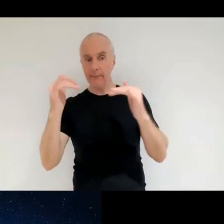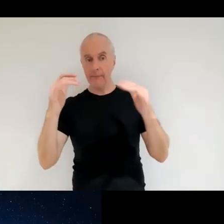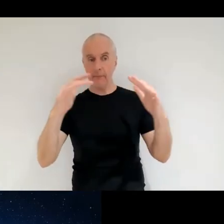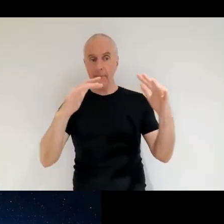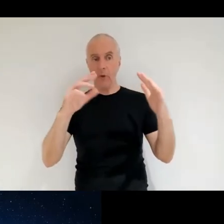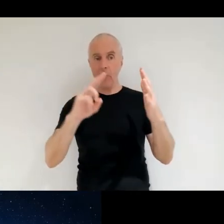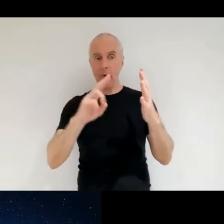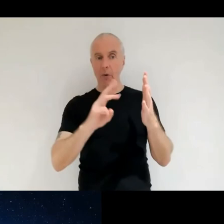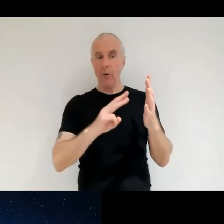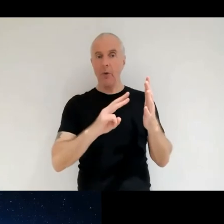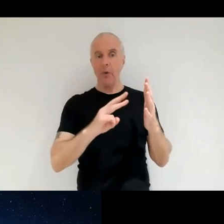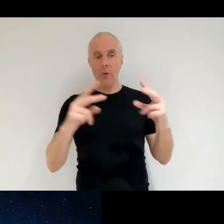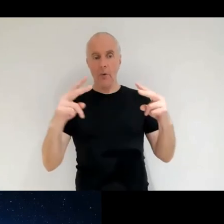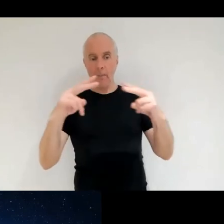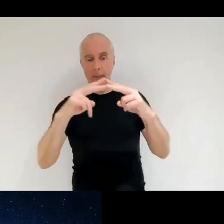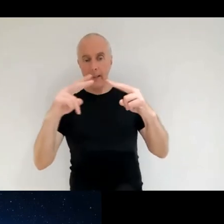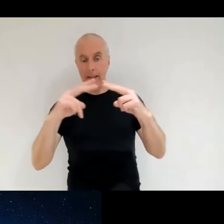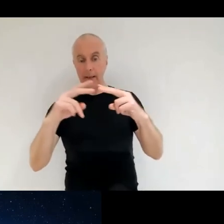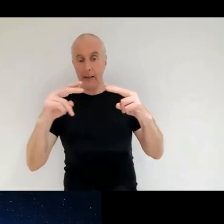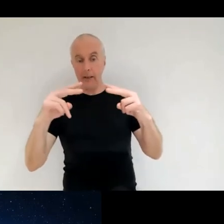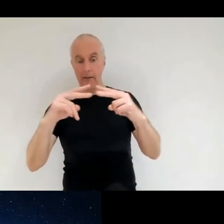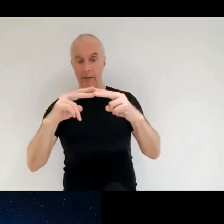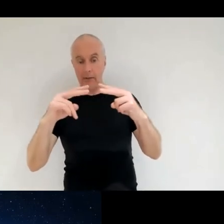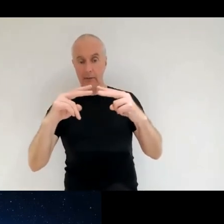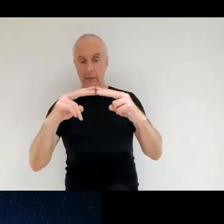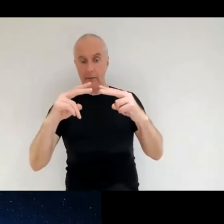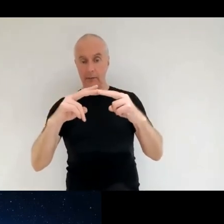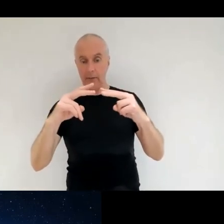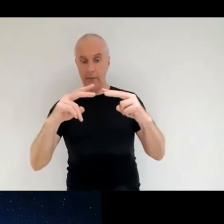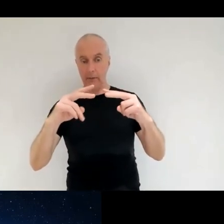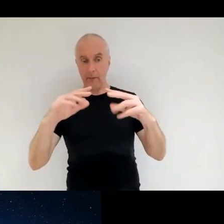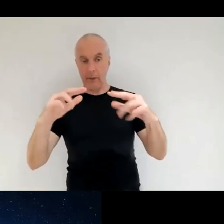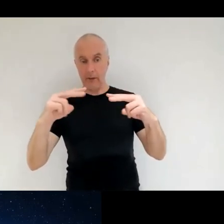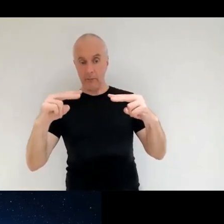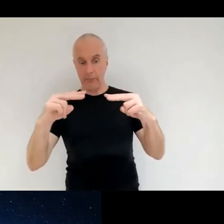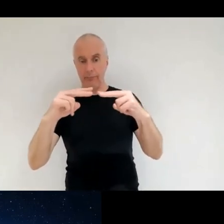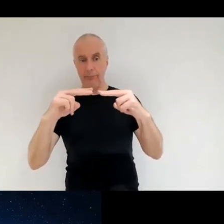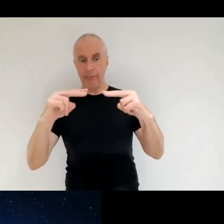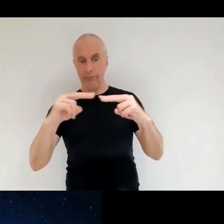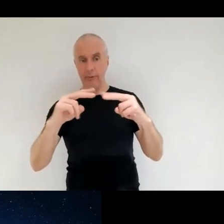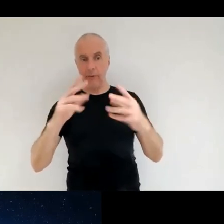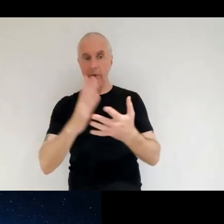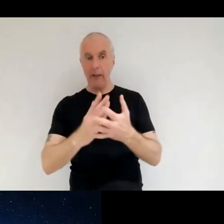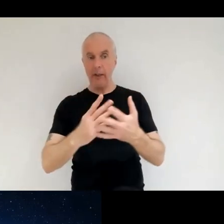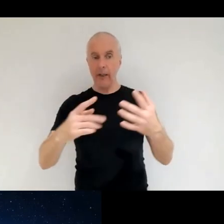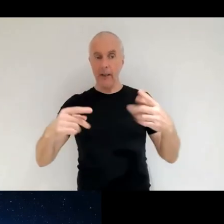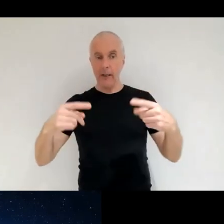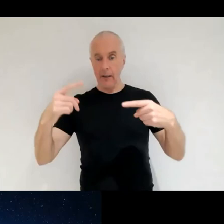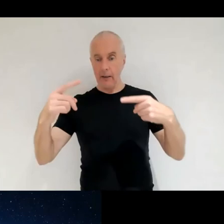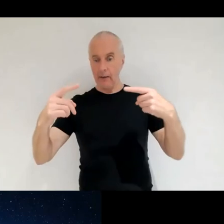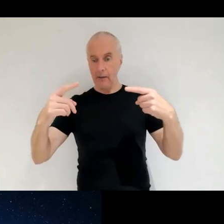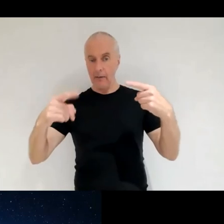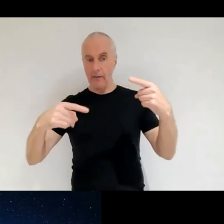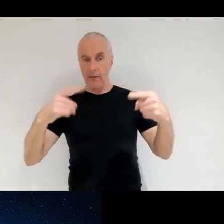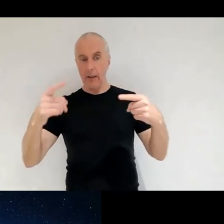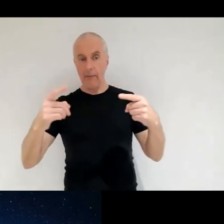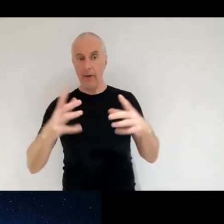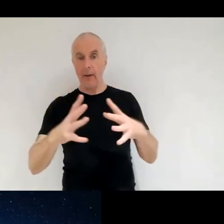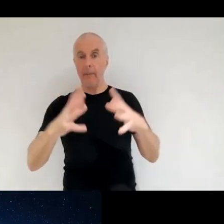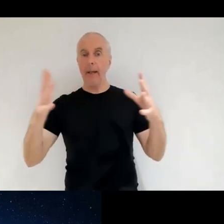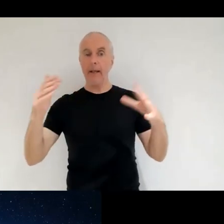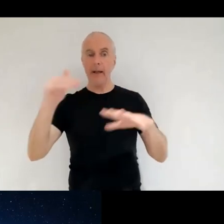fields. So it doesn't really impact so much the gravitational interaction and the dynamics, so in terms of the gravitational wave signal, but it has a huge impact